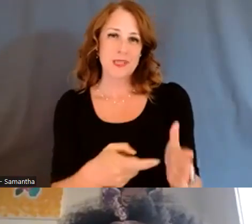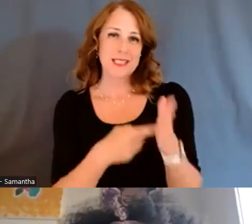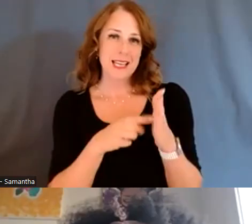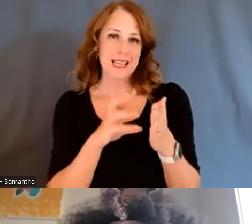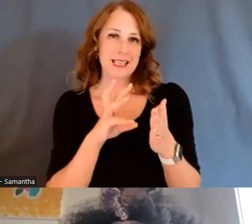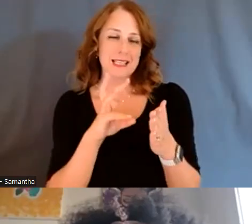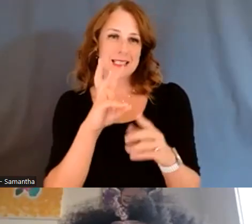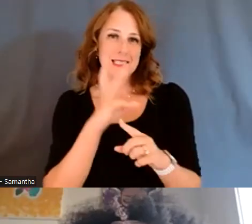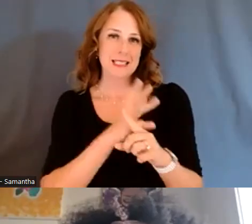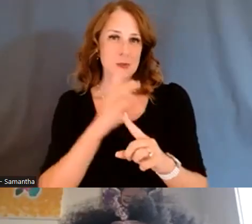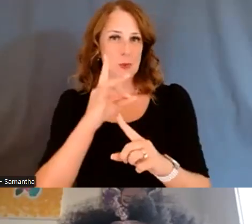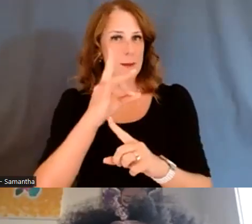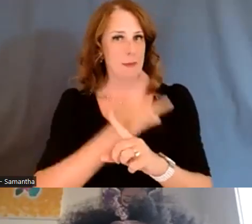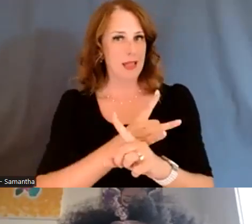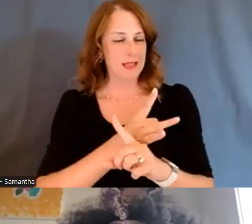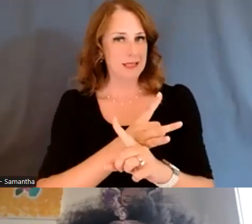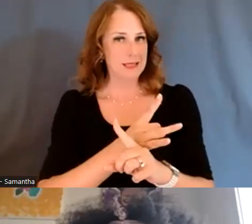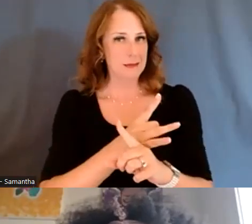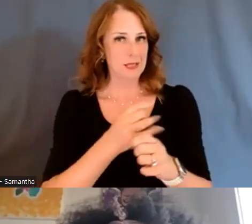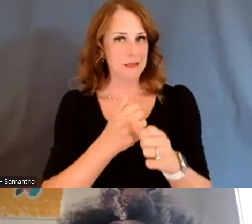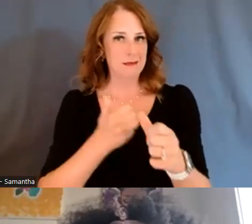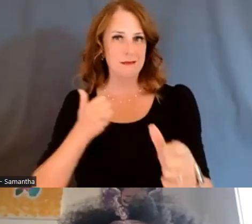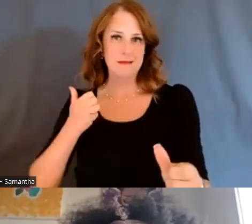8 months just because of the backlog right now.